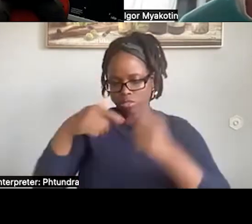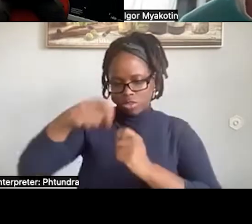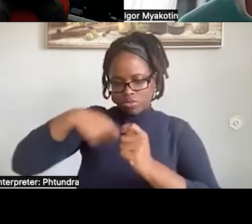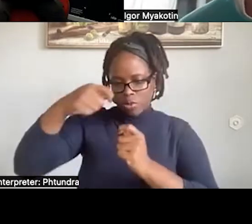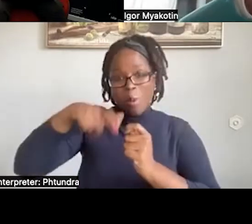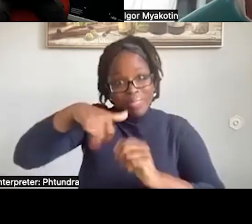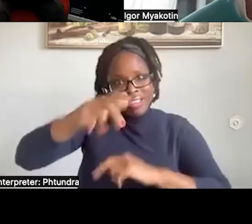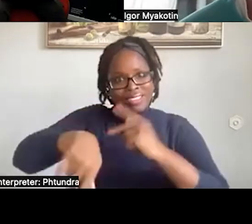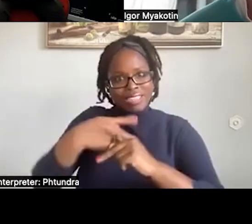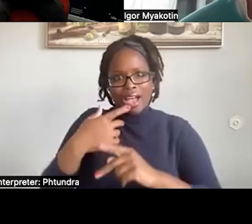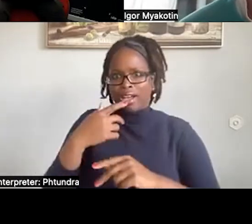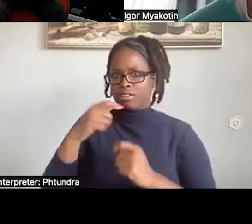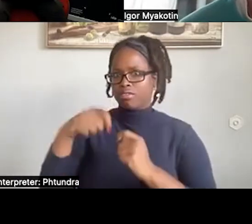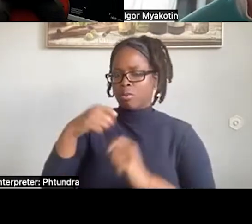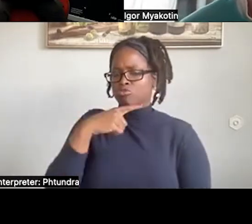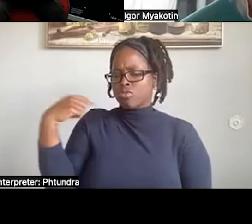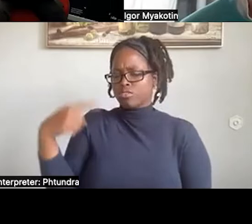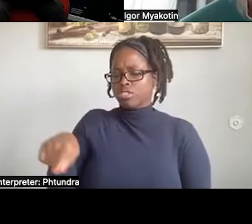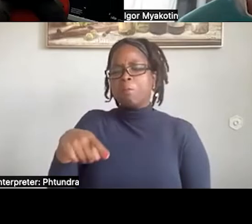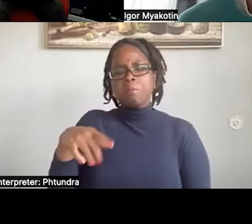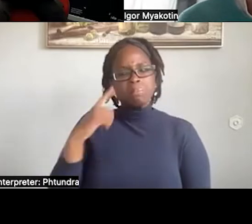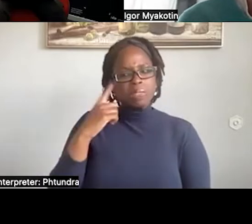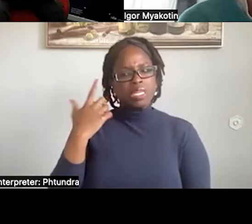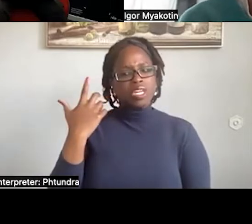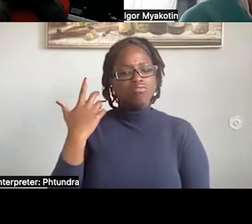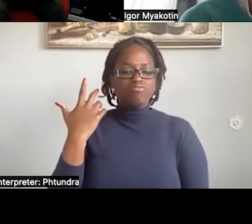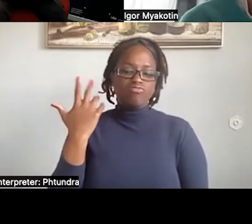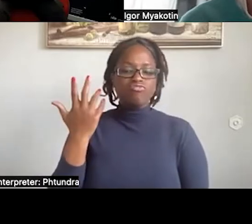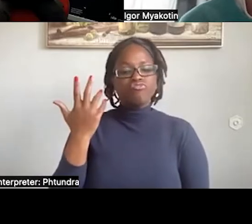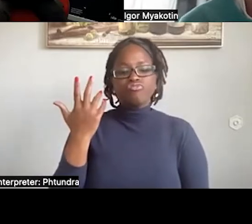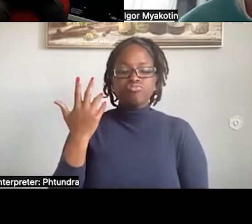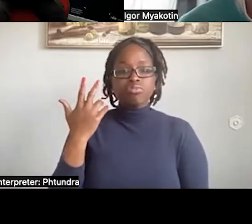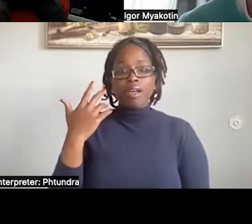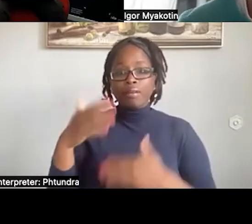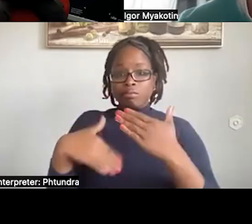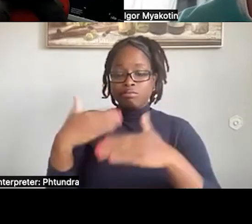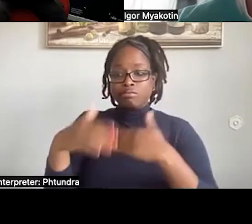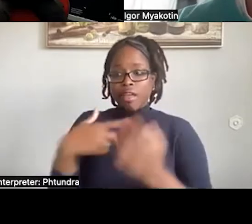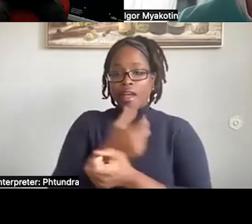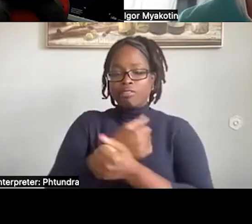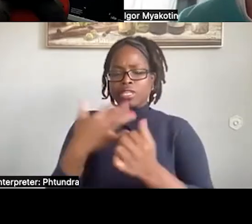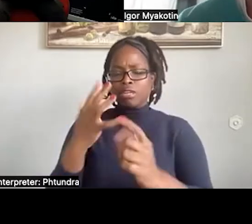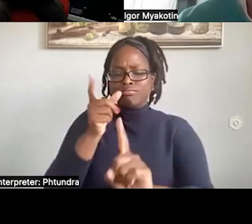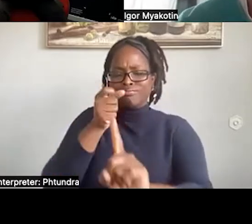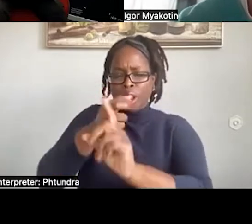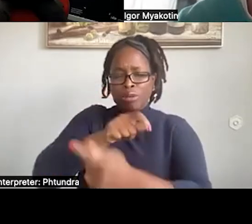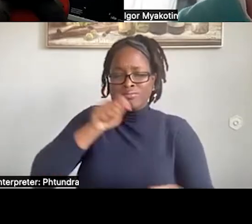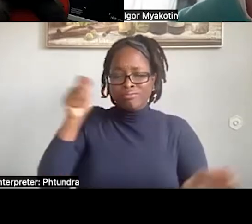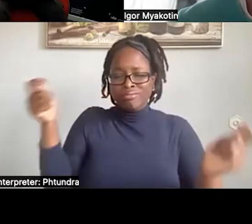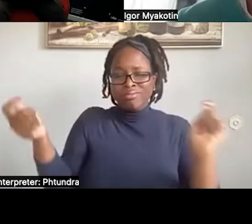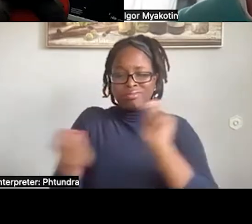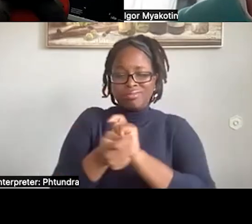Russia. But I think everything changed for much, much worse when Russia invaded Ukraine in